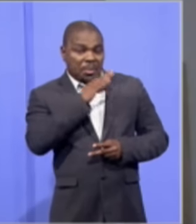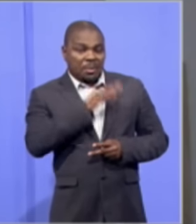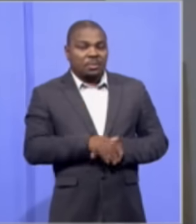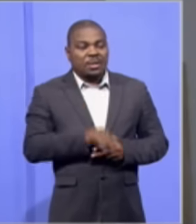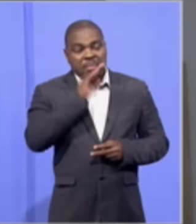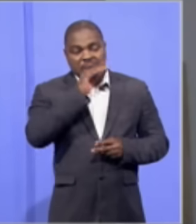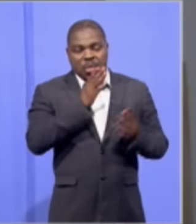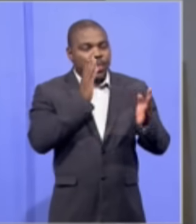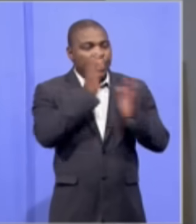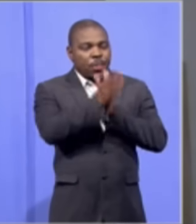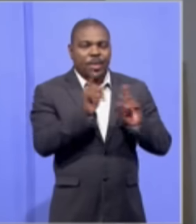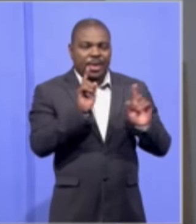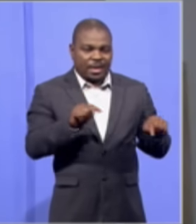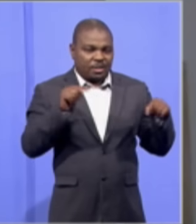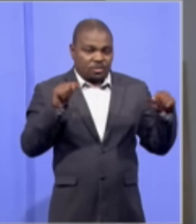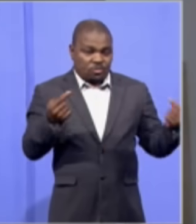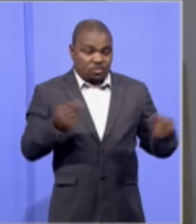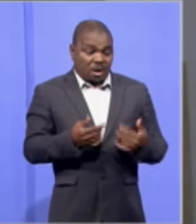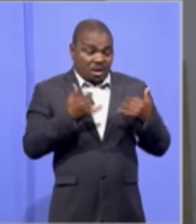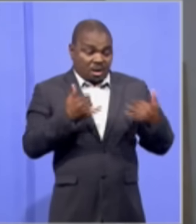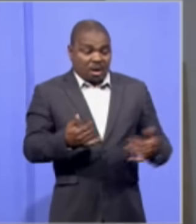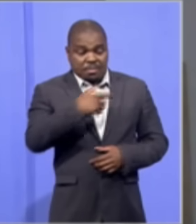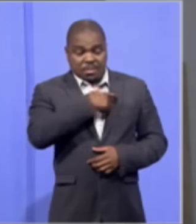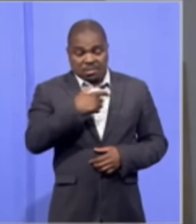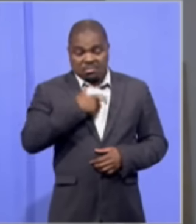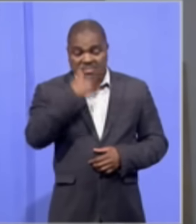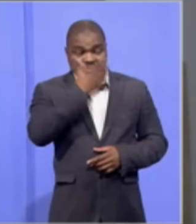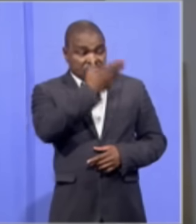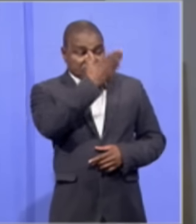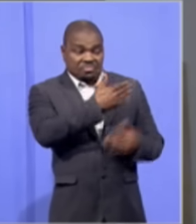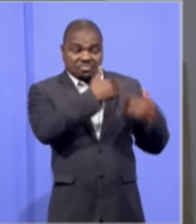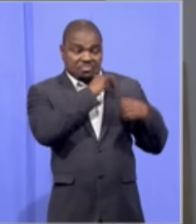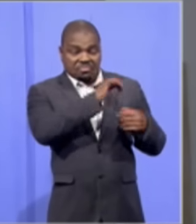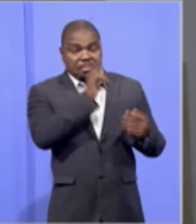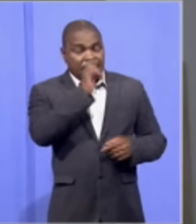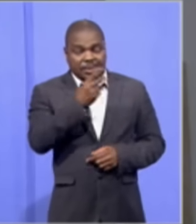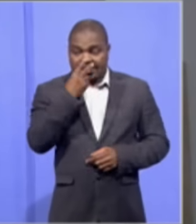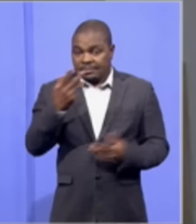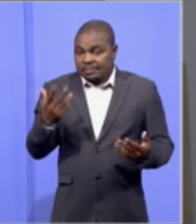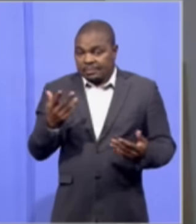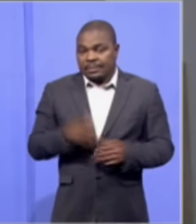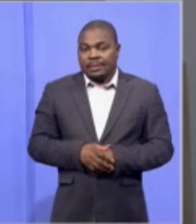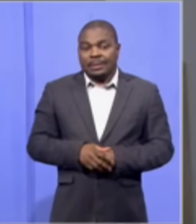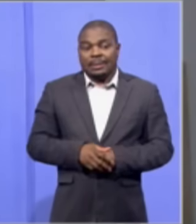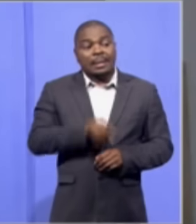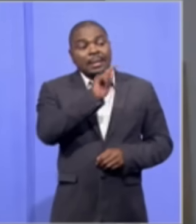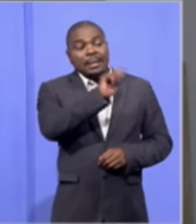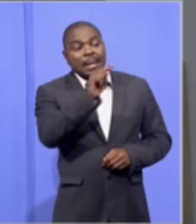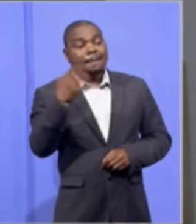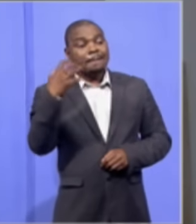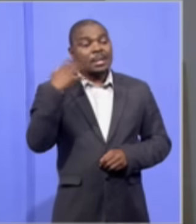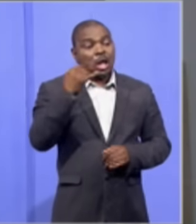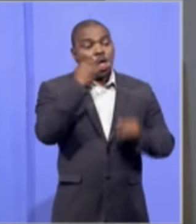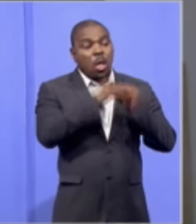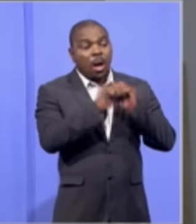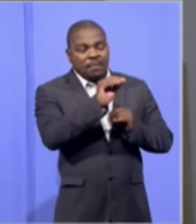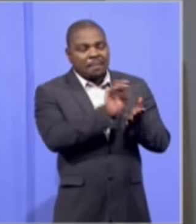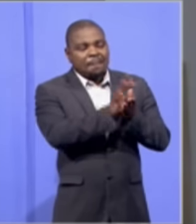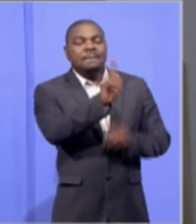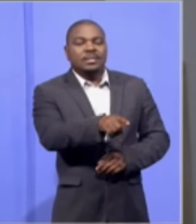go through. So the ball is firmly in President Ramaphosa's court to now see that he can get rid of those ministers. Otherwise, he won't